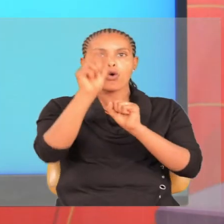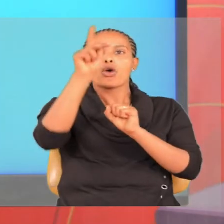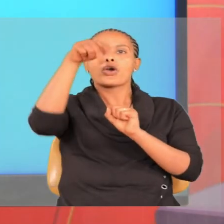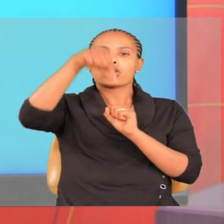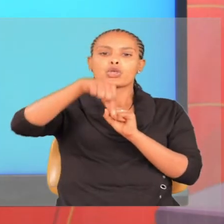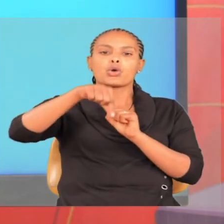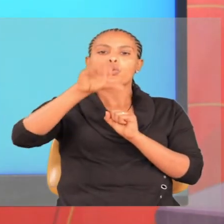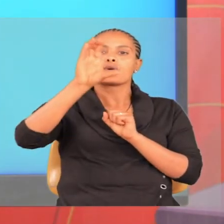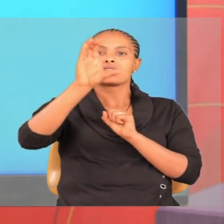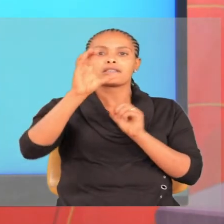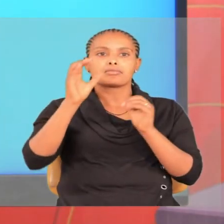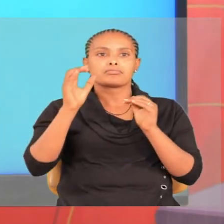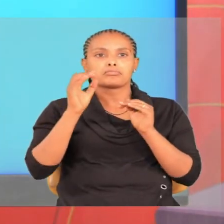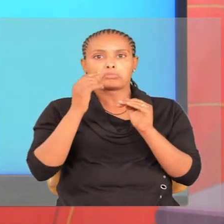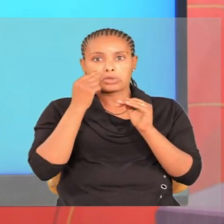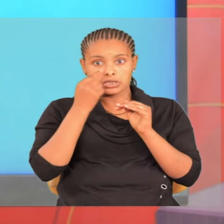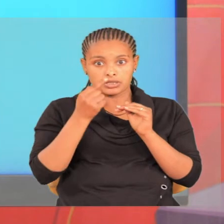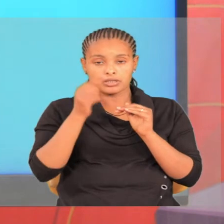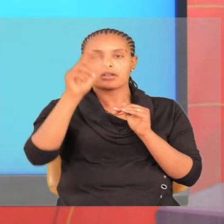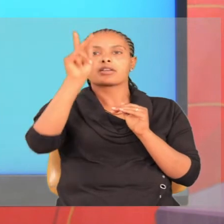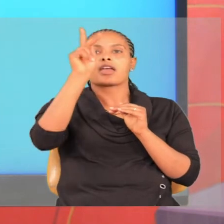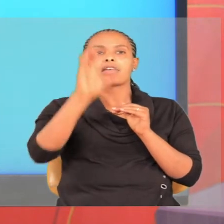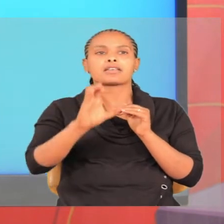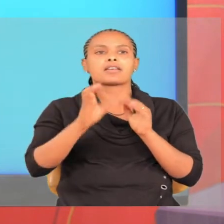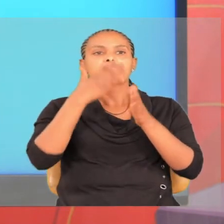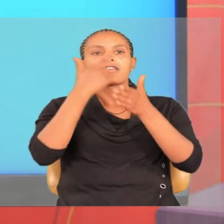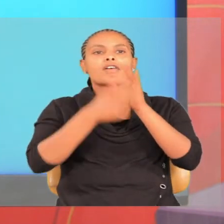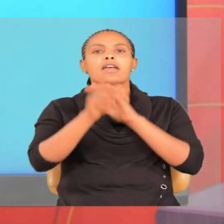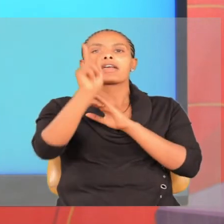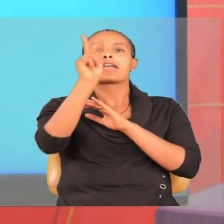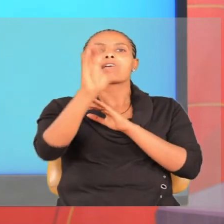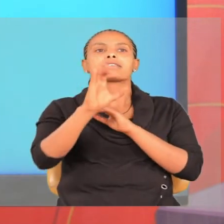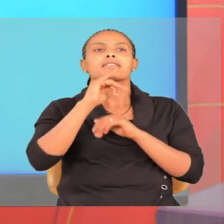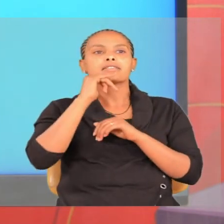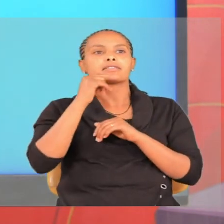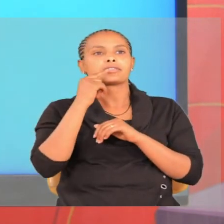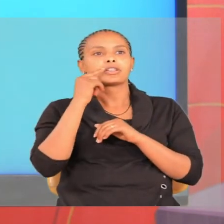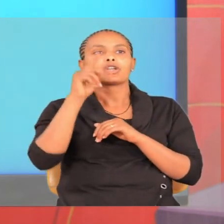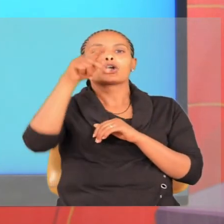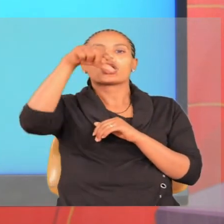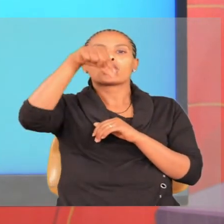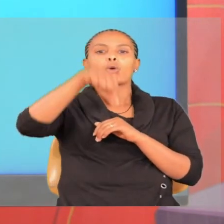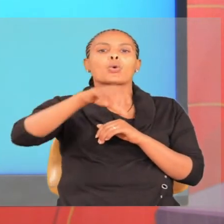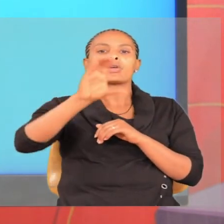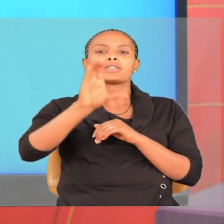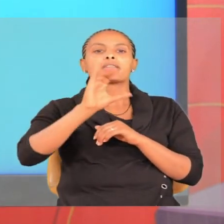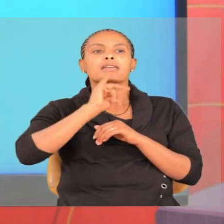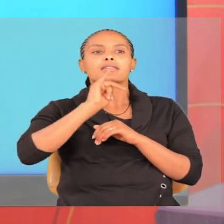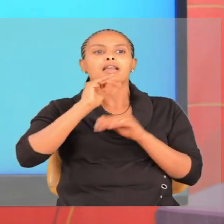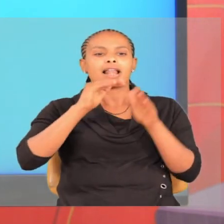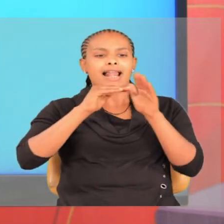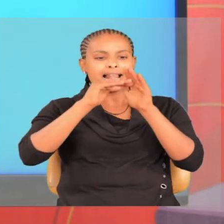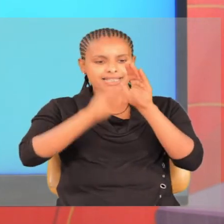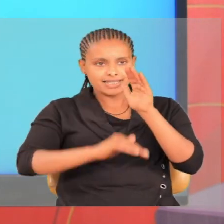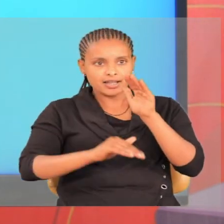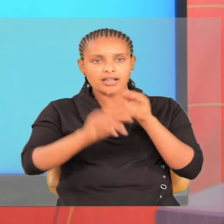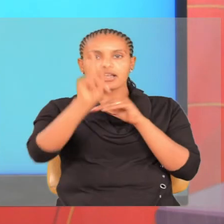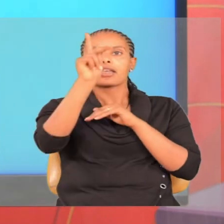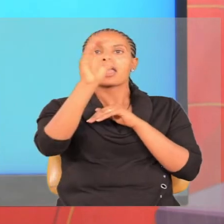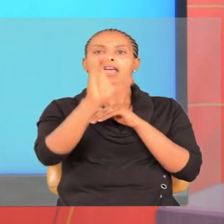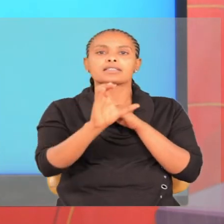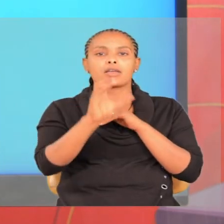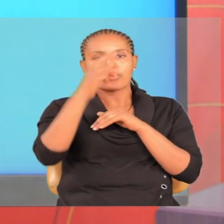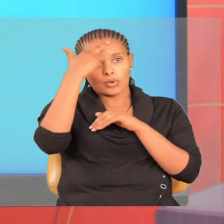QEC with KC. You see, the value of KC is this. QEC is less than